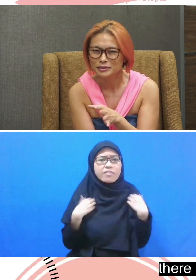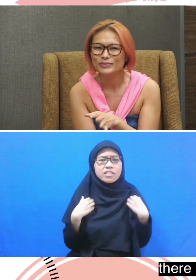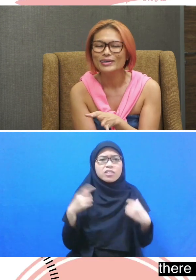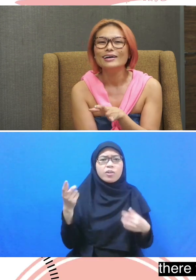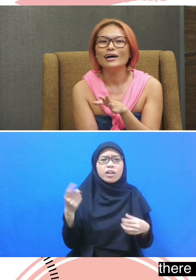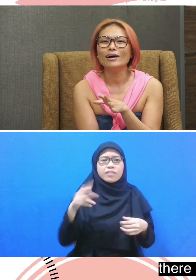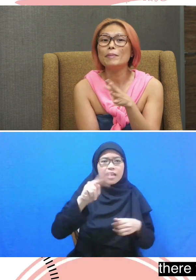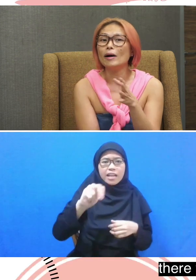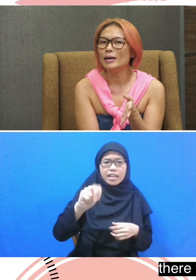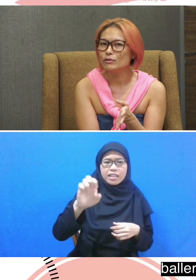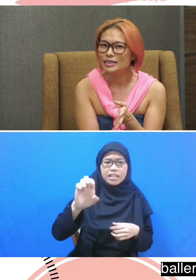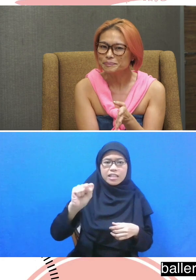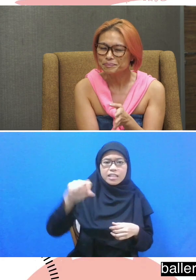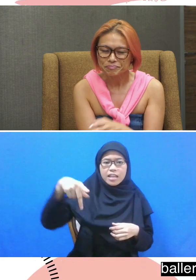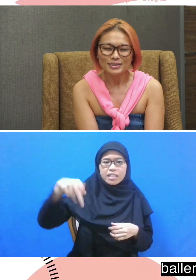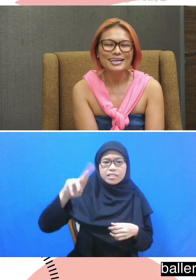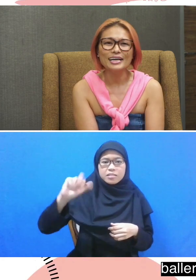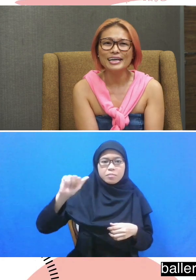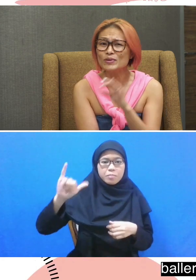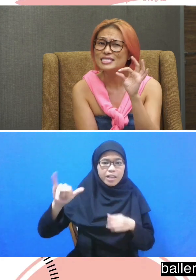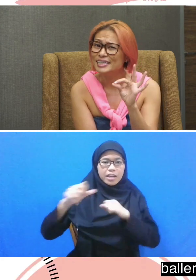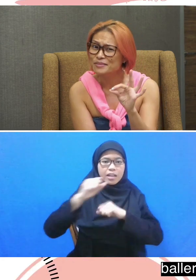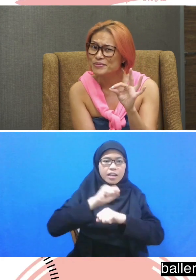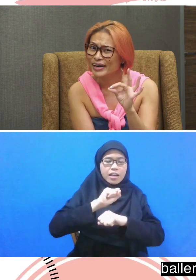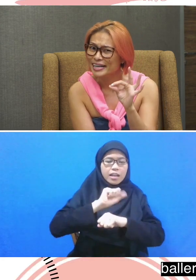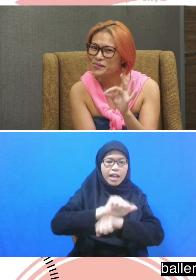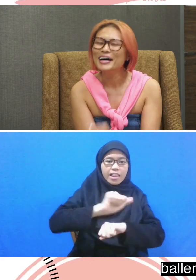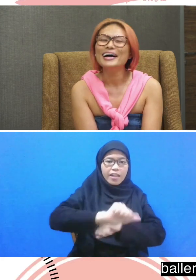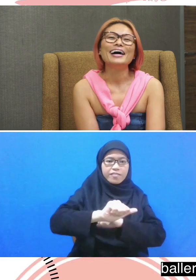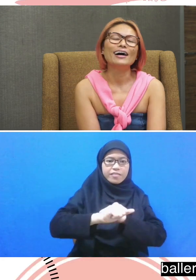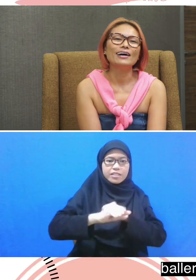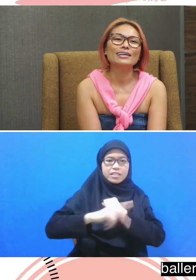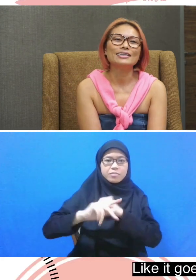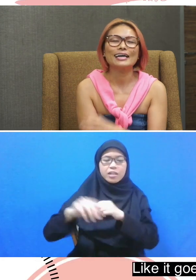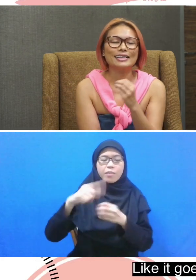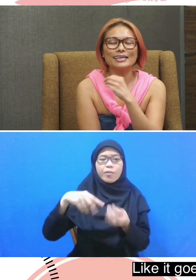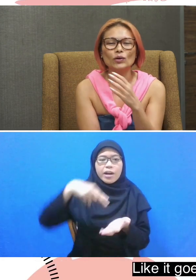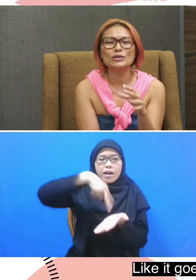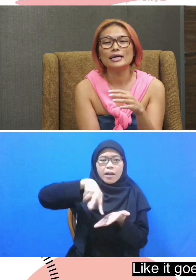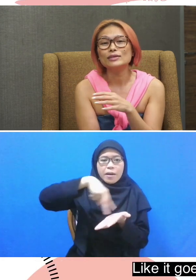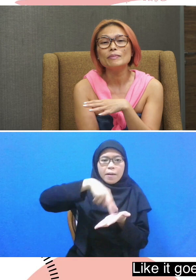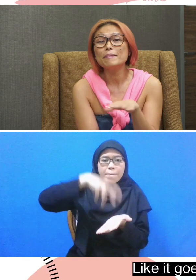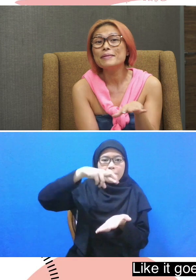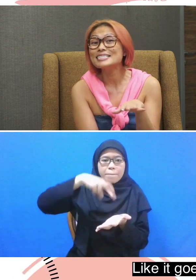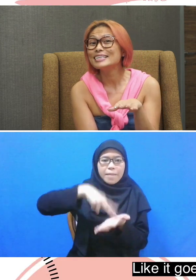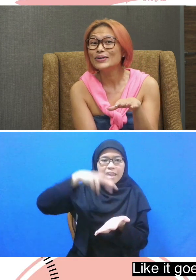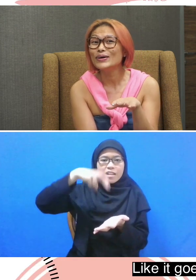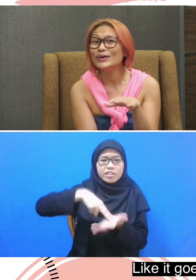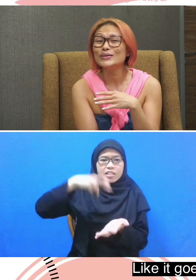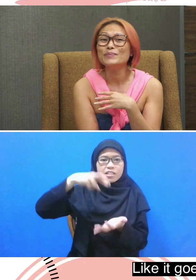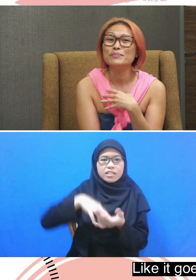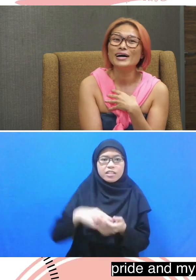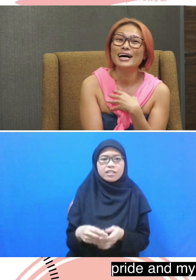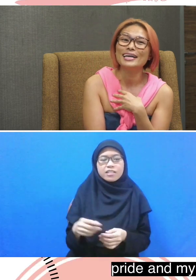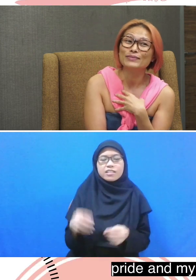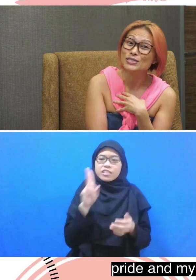commercial about a ballerina, and I will sing a little bit right now. It goes like, "You're my best little girl,